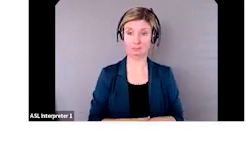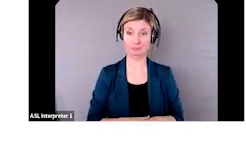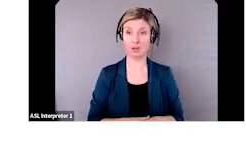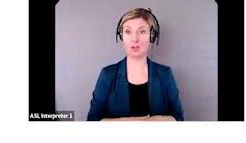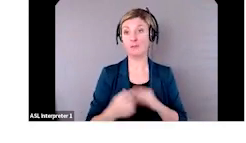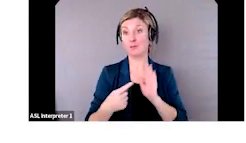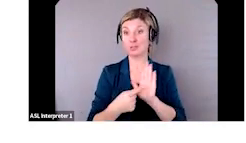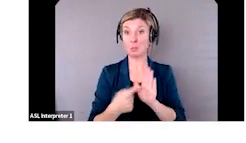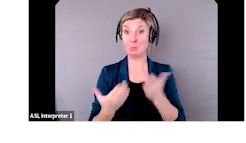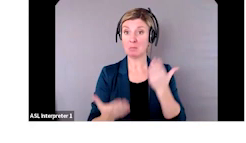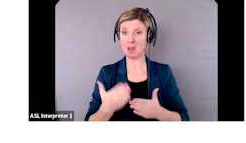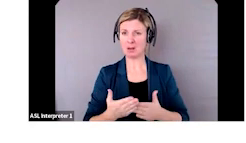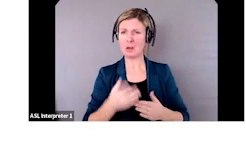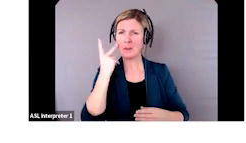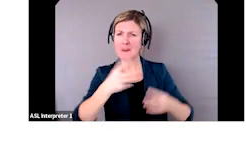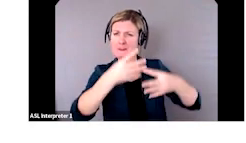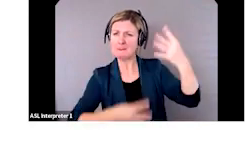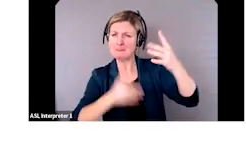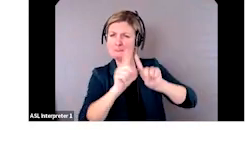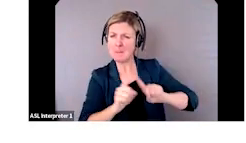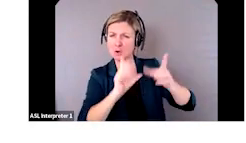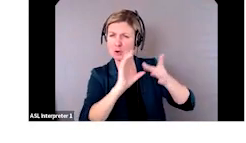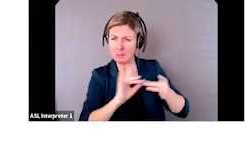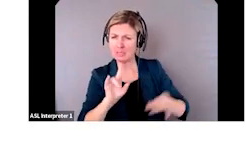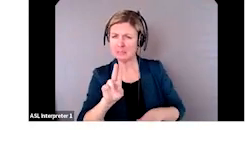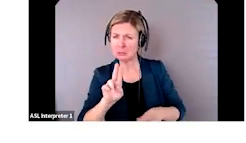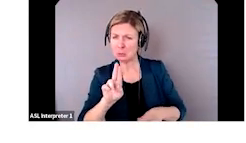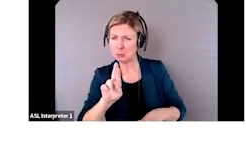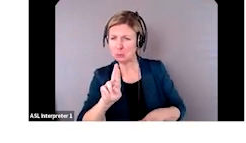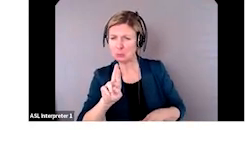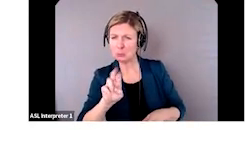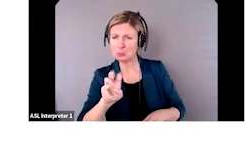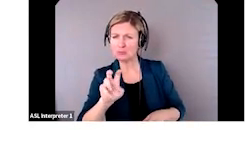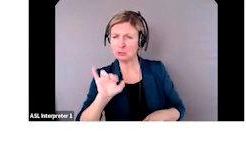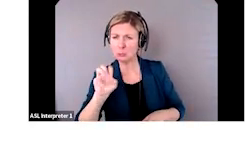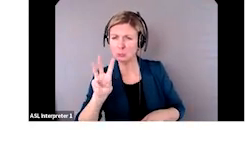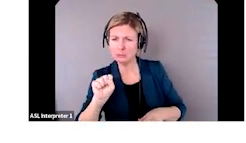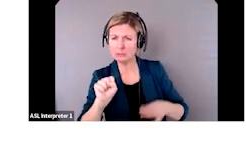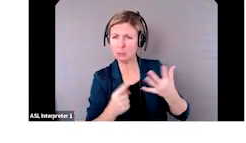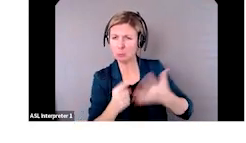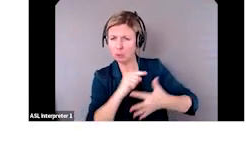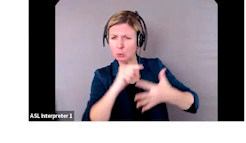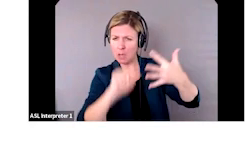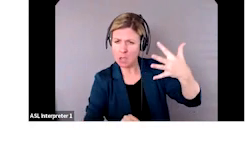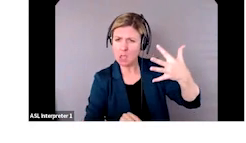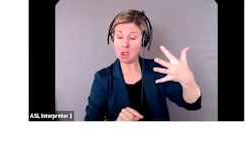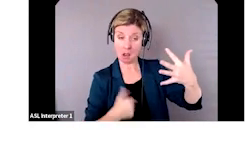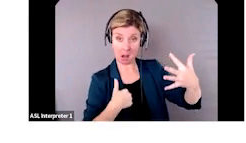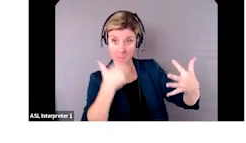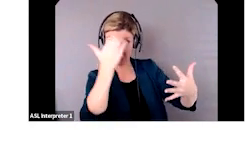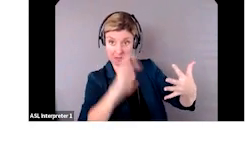fake, aren't real, people still look at them. And they are a key point